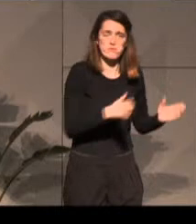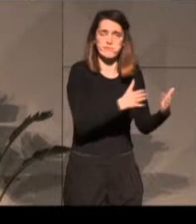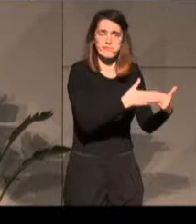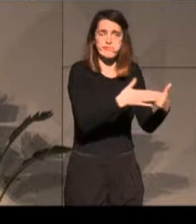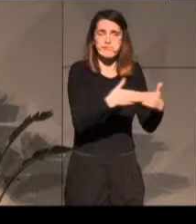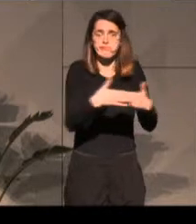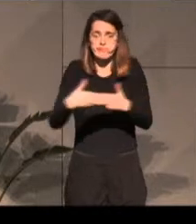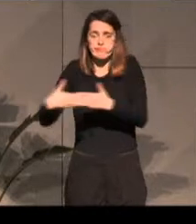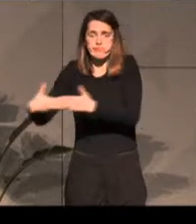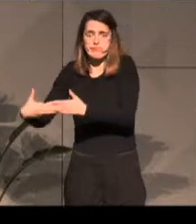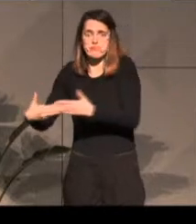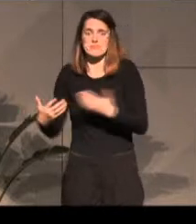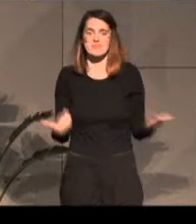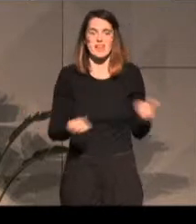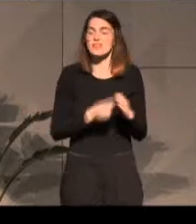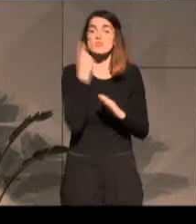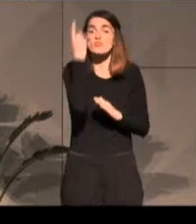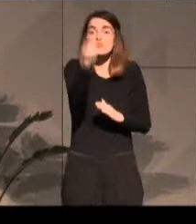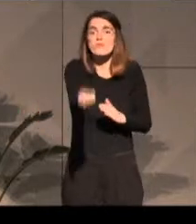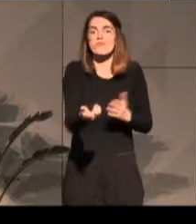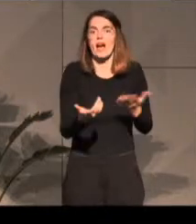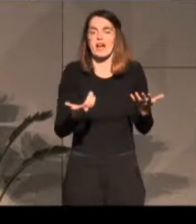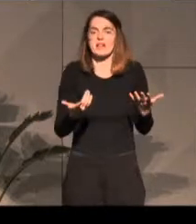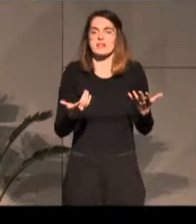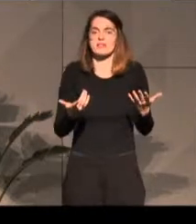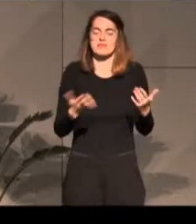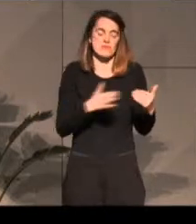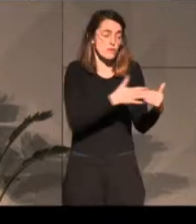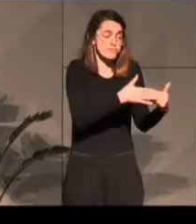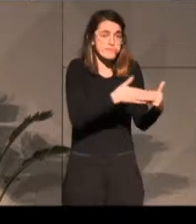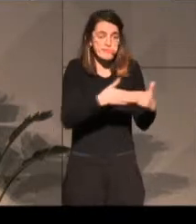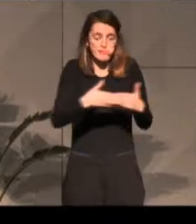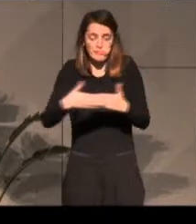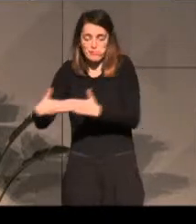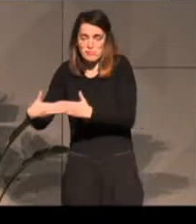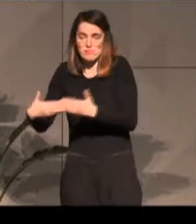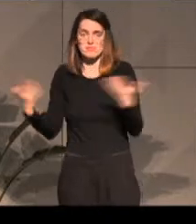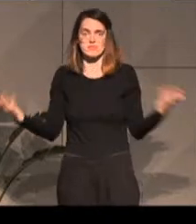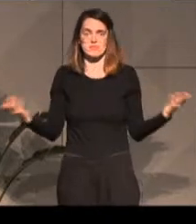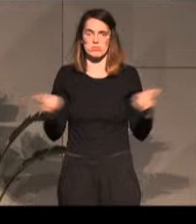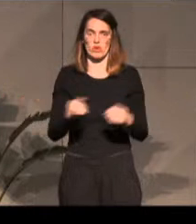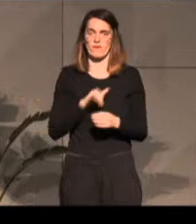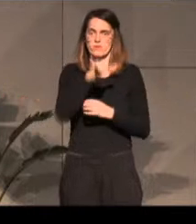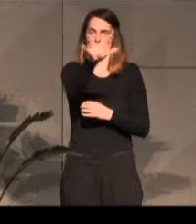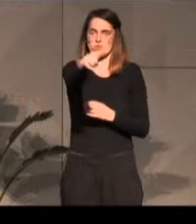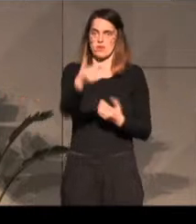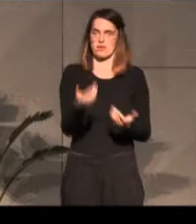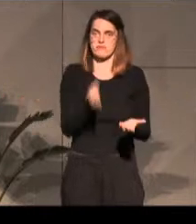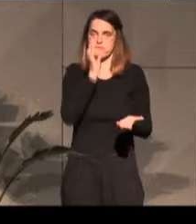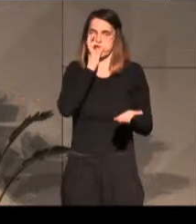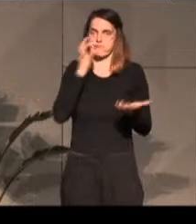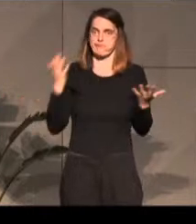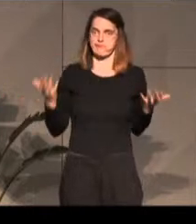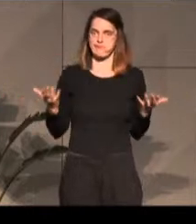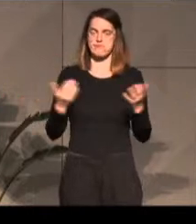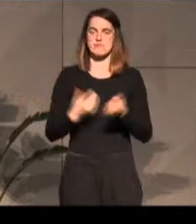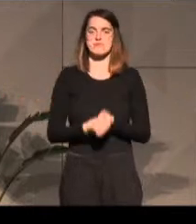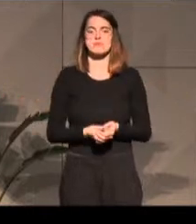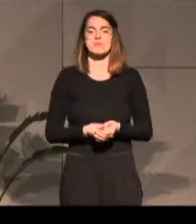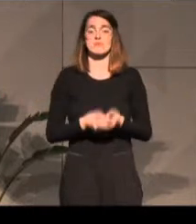are located basically very close to the Arctic. All these airfields were closed. Nobody could go there